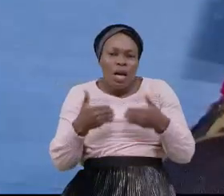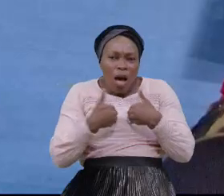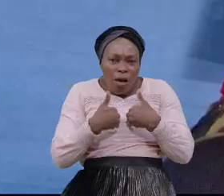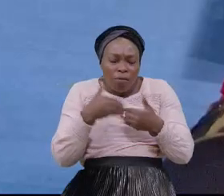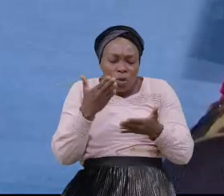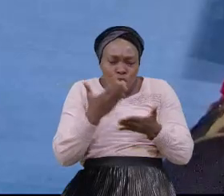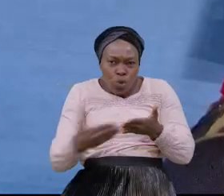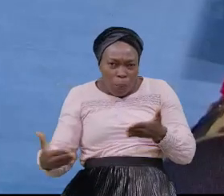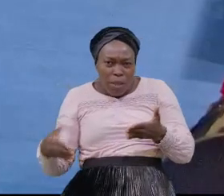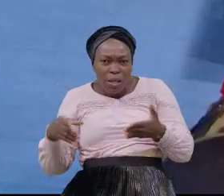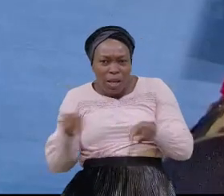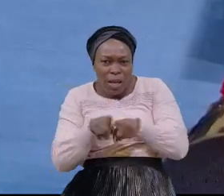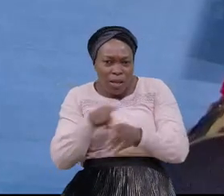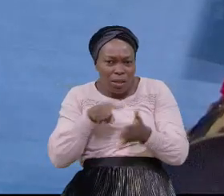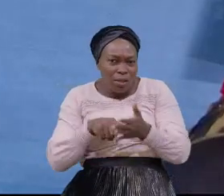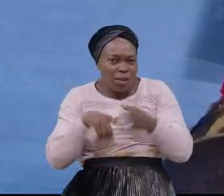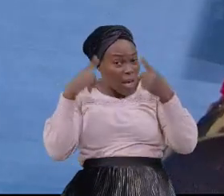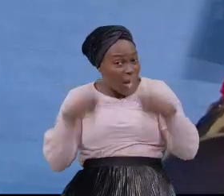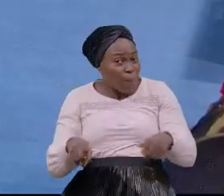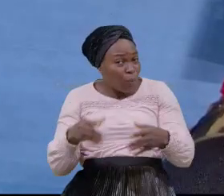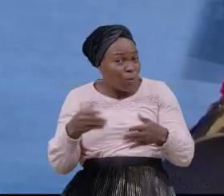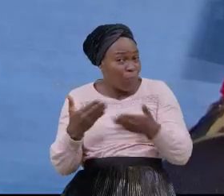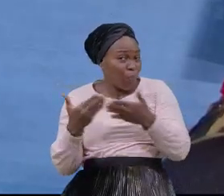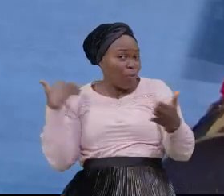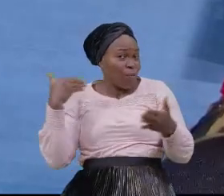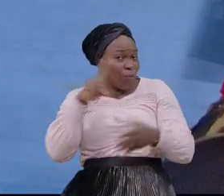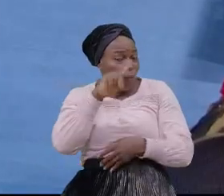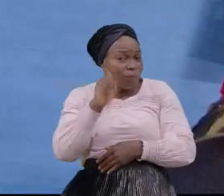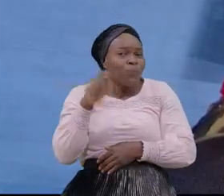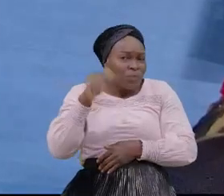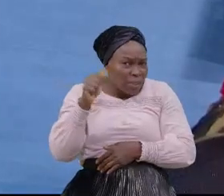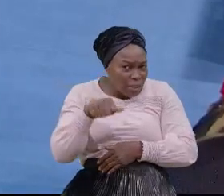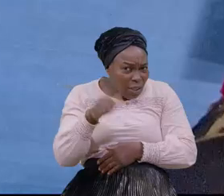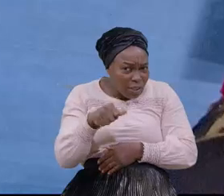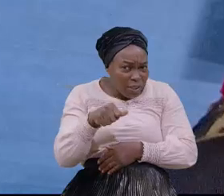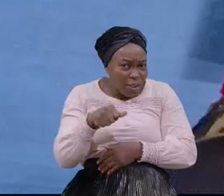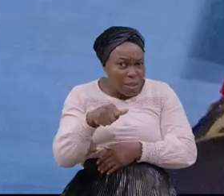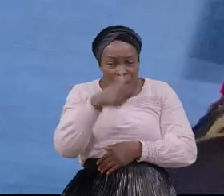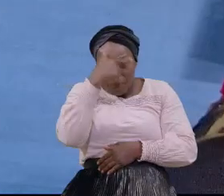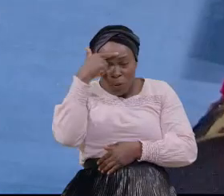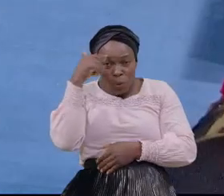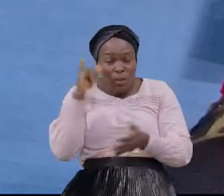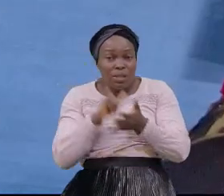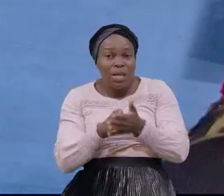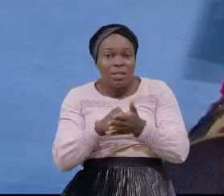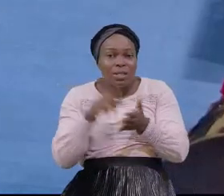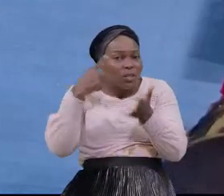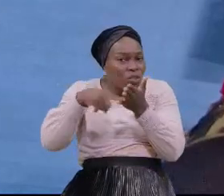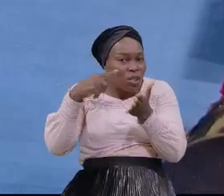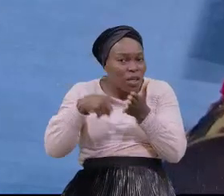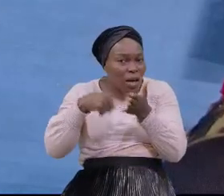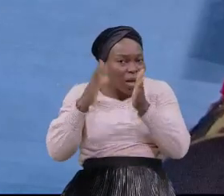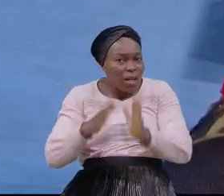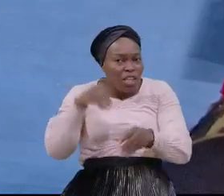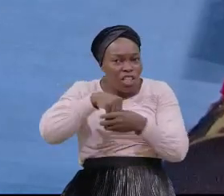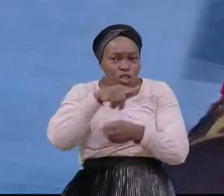before? Yes. Dig it out. That monitor inside your mind, inside your heart, your soul, will dig